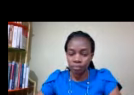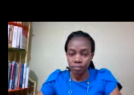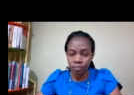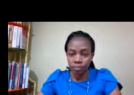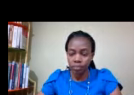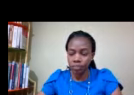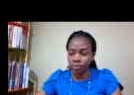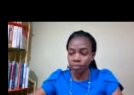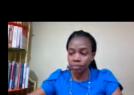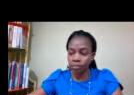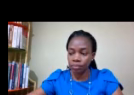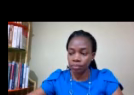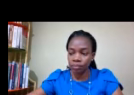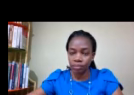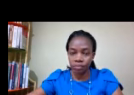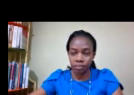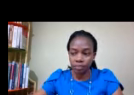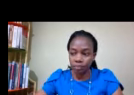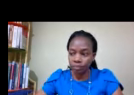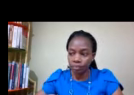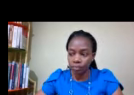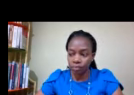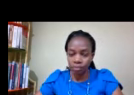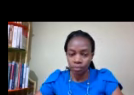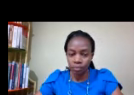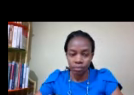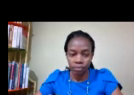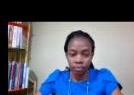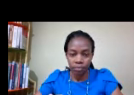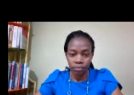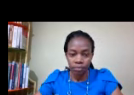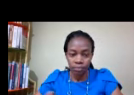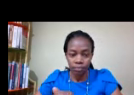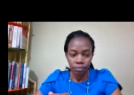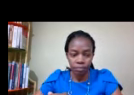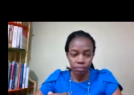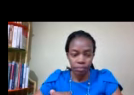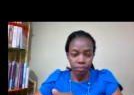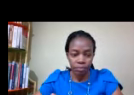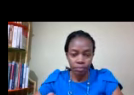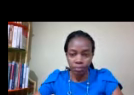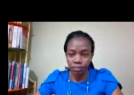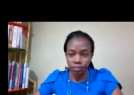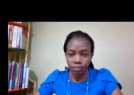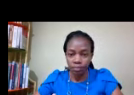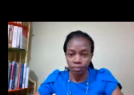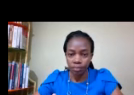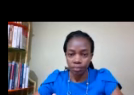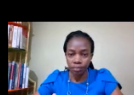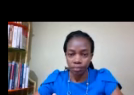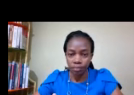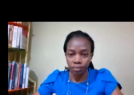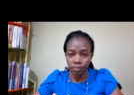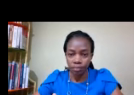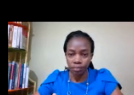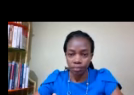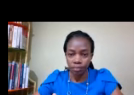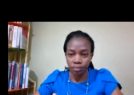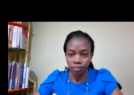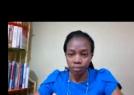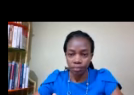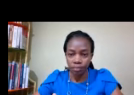income is stable as well. Erasto was born in Somalia, and he is in your country. And you can substitute it